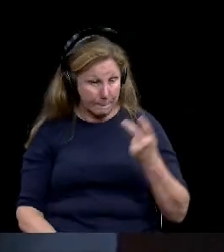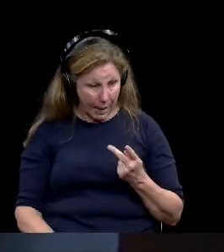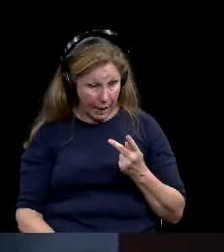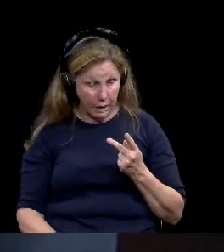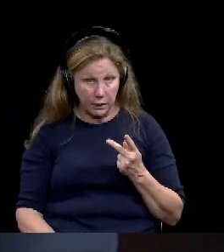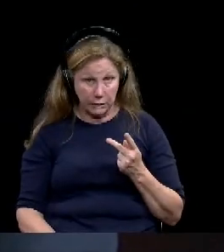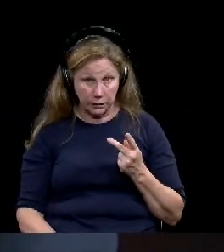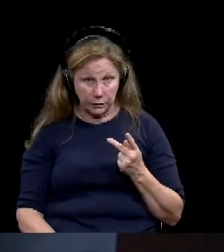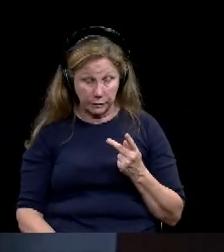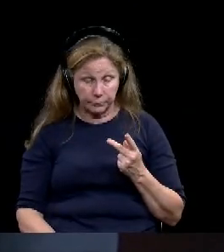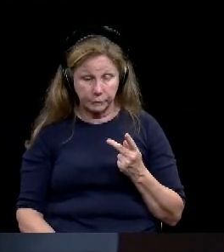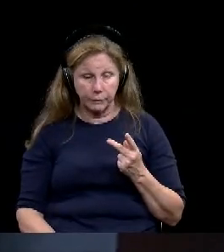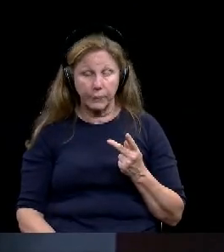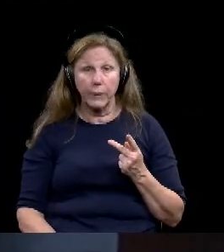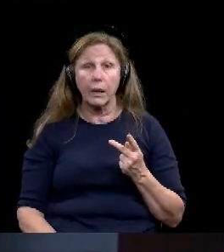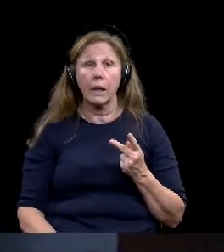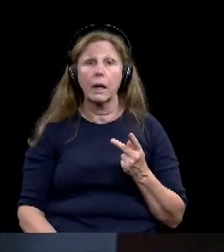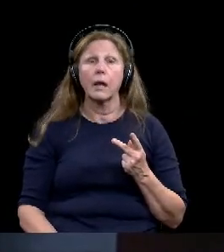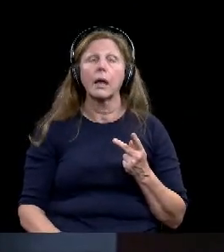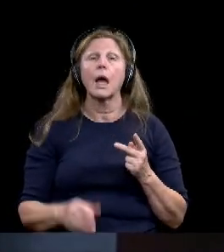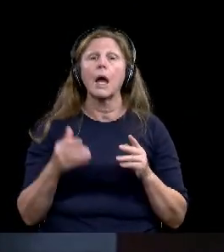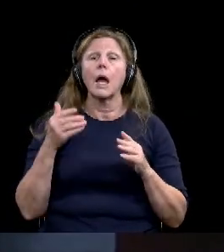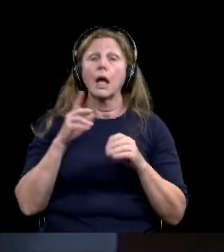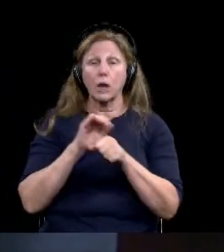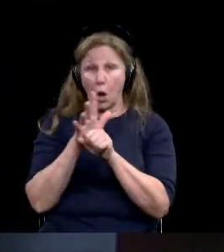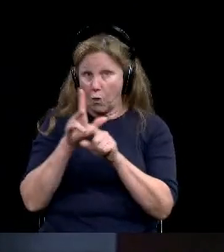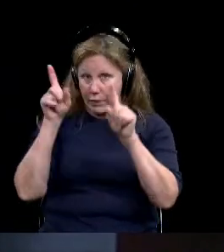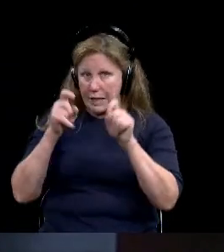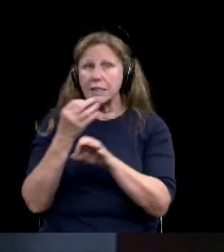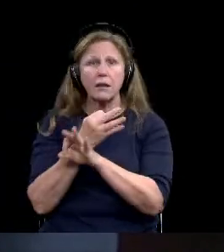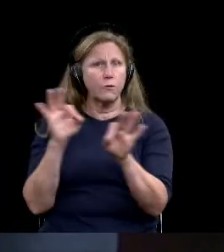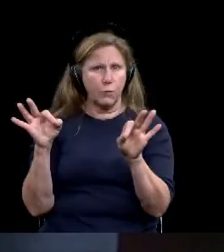community at the McLennan Community College drive-through clinic.